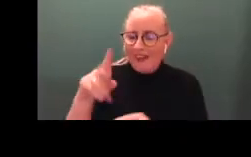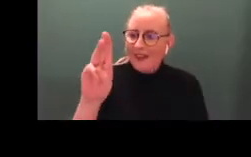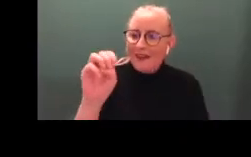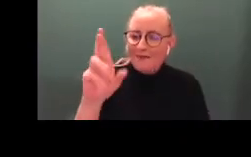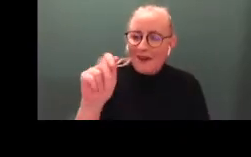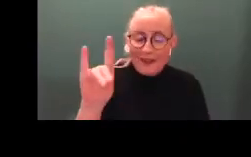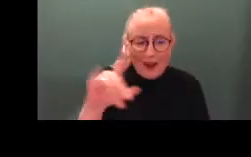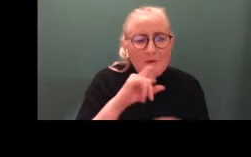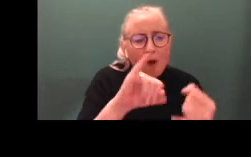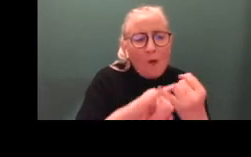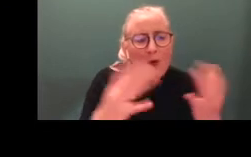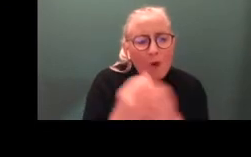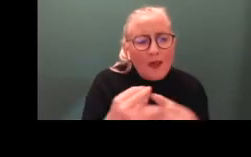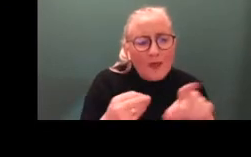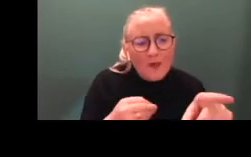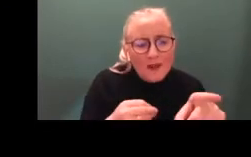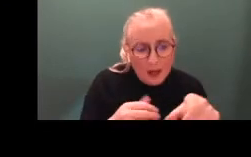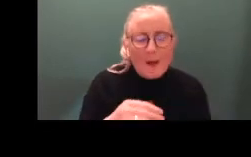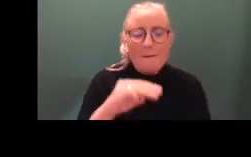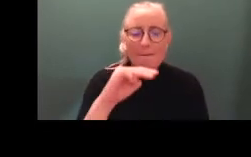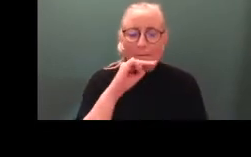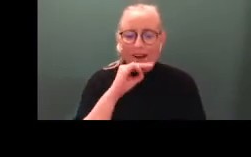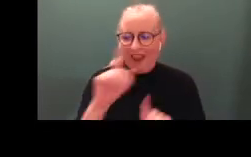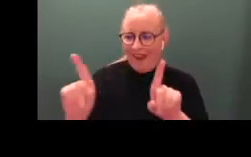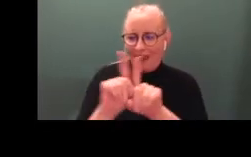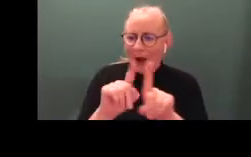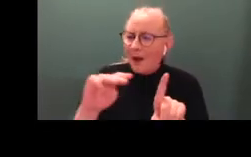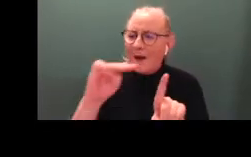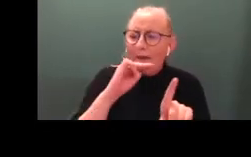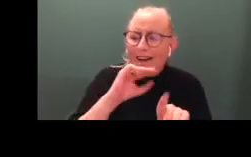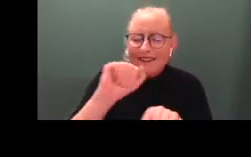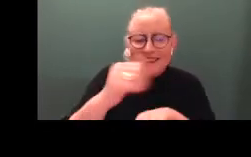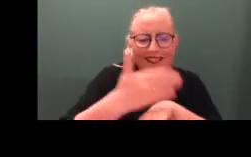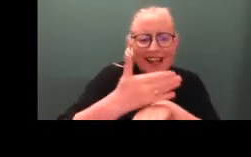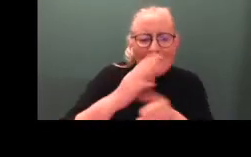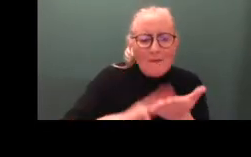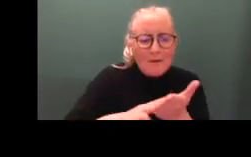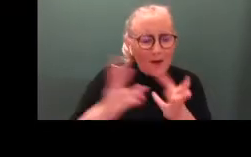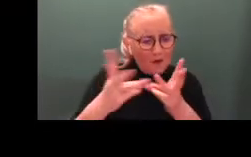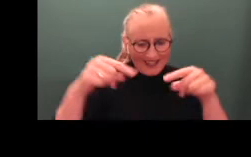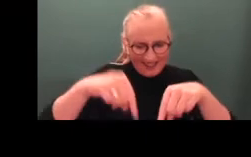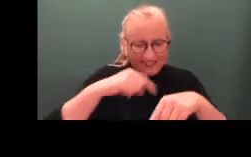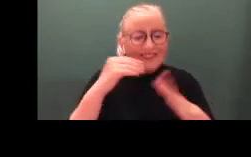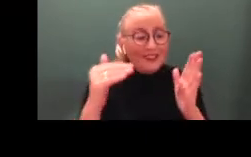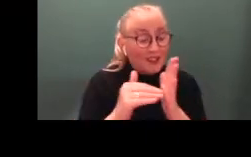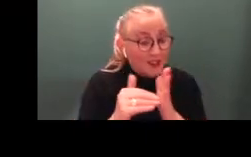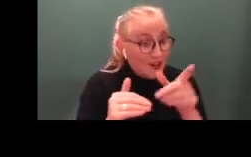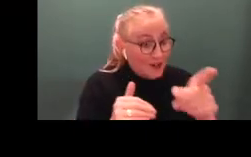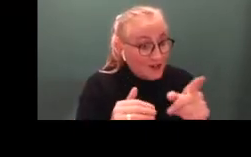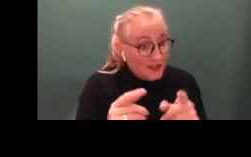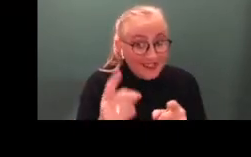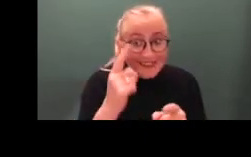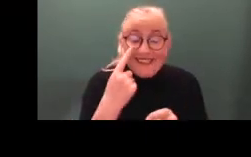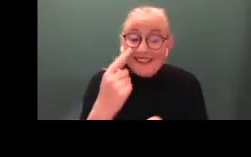And who was with you? Michael was. Michael. Michael is a staff member that was here? Yeah. Did you get to meet your nieces and